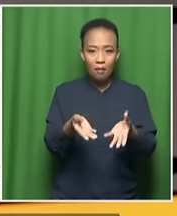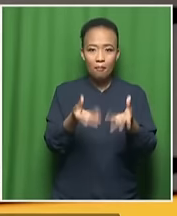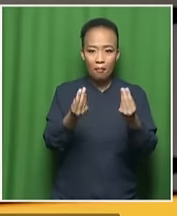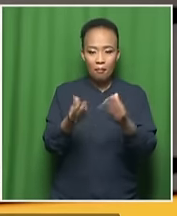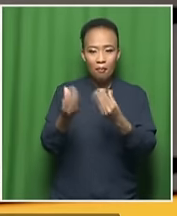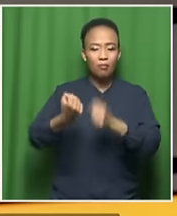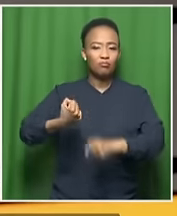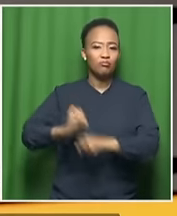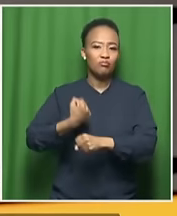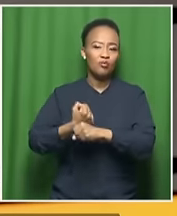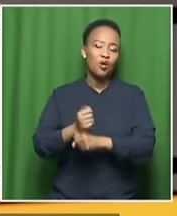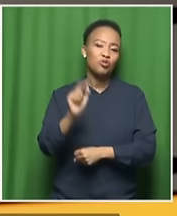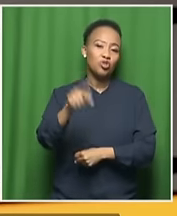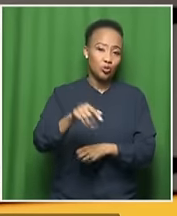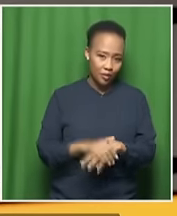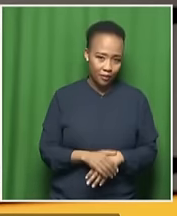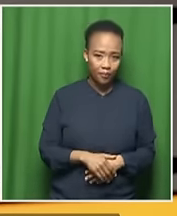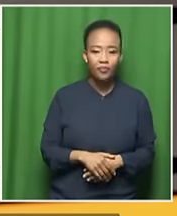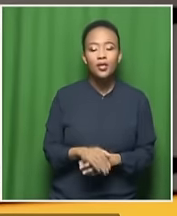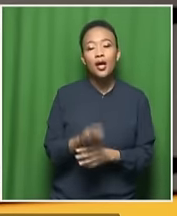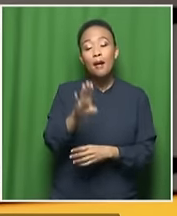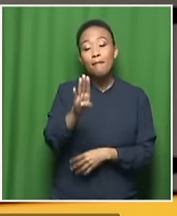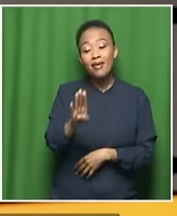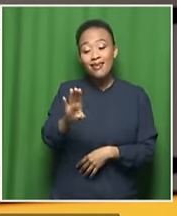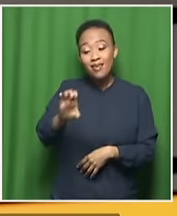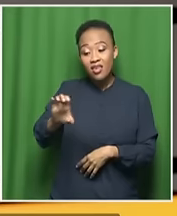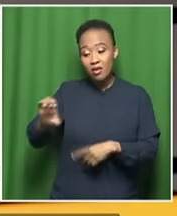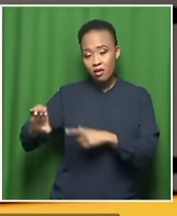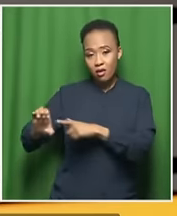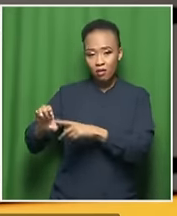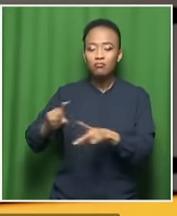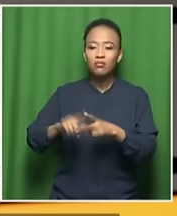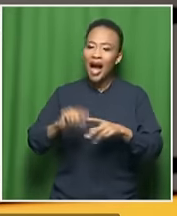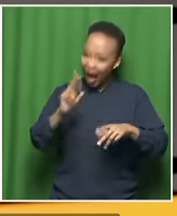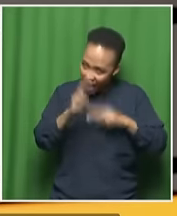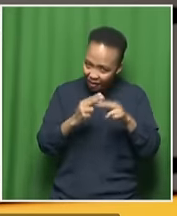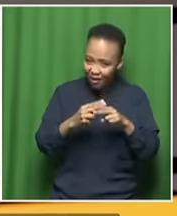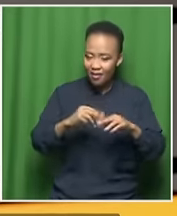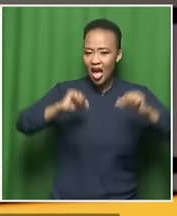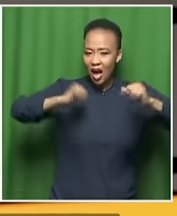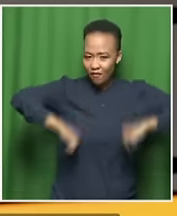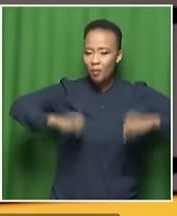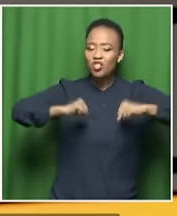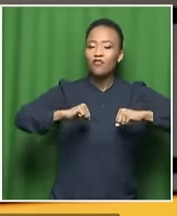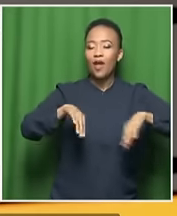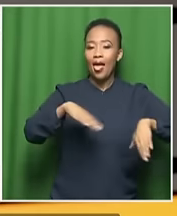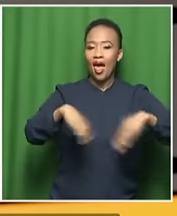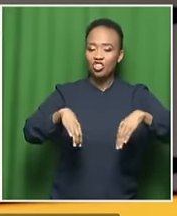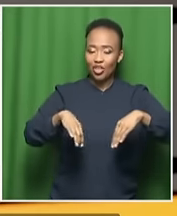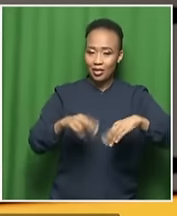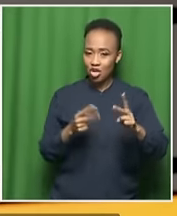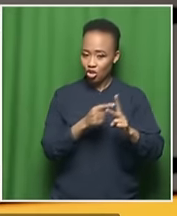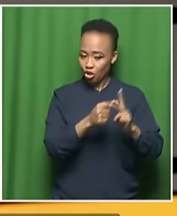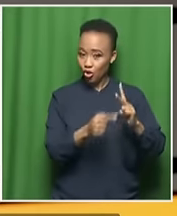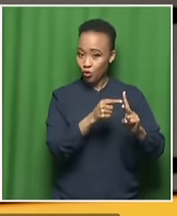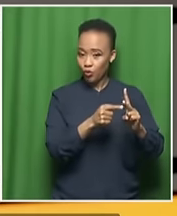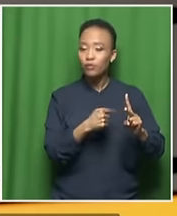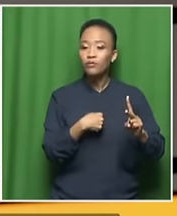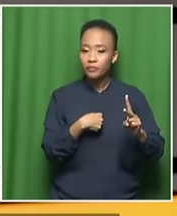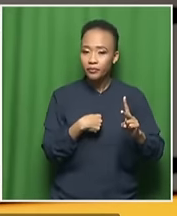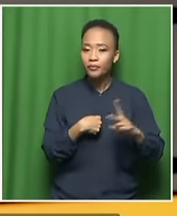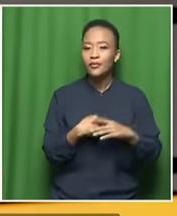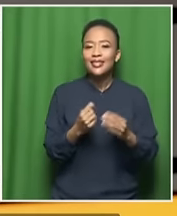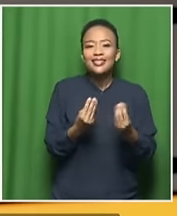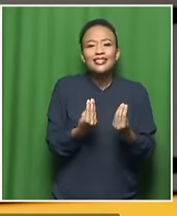we've spoke about the black economic empowerment and affirmative action again. And I say again, and you know, there's one thing